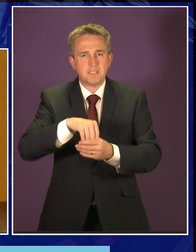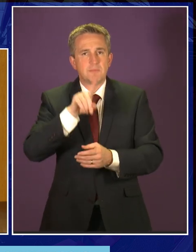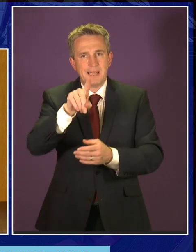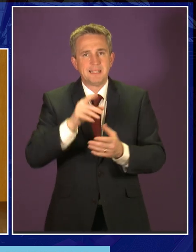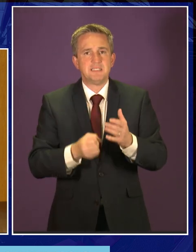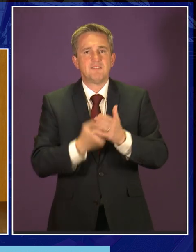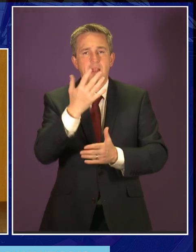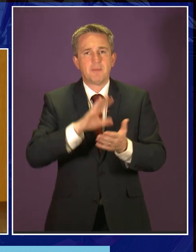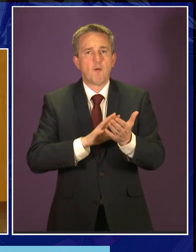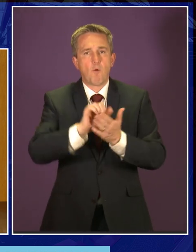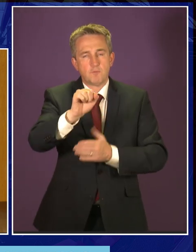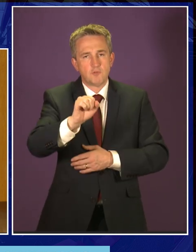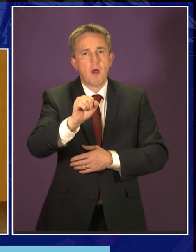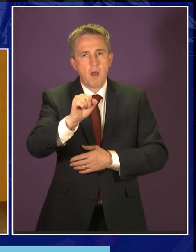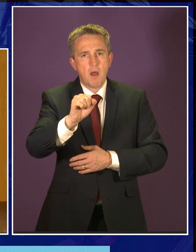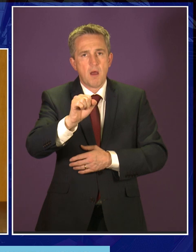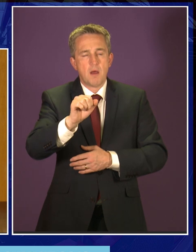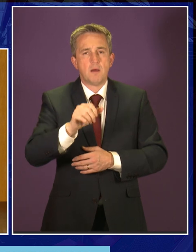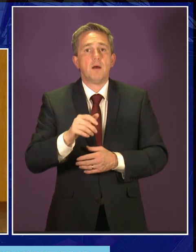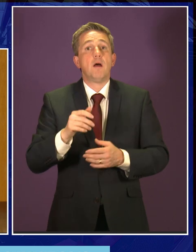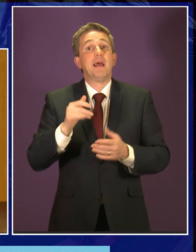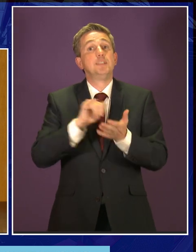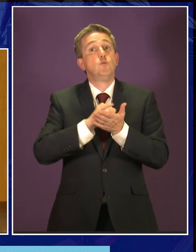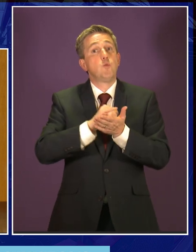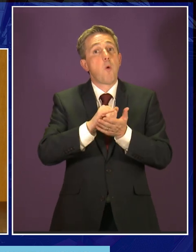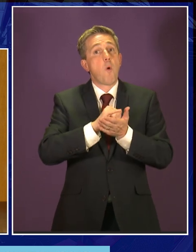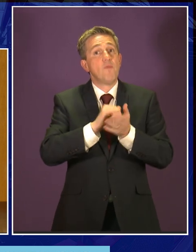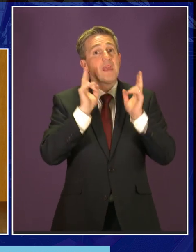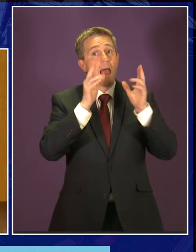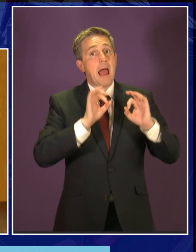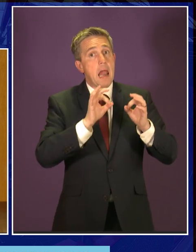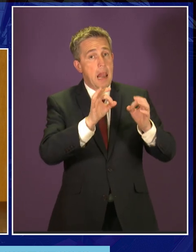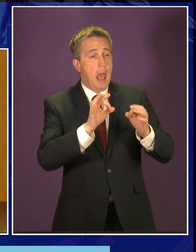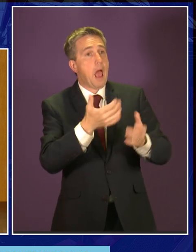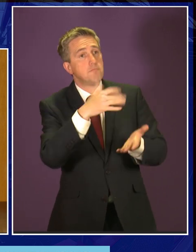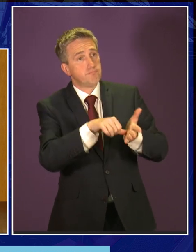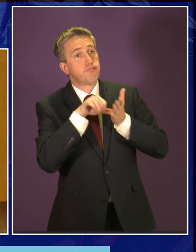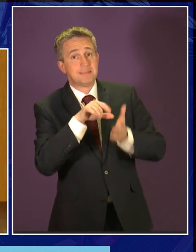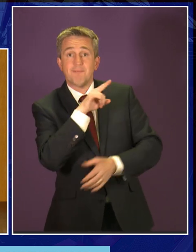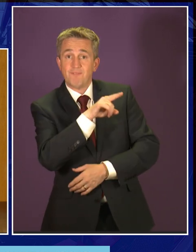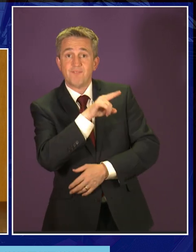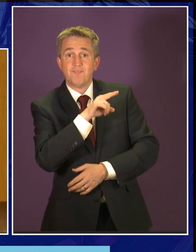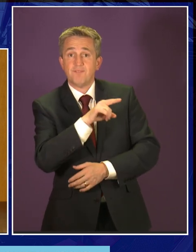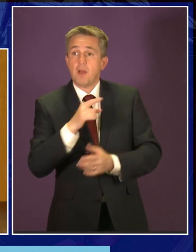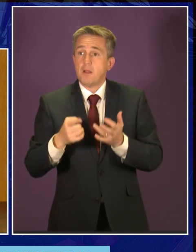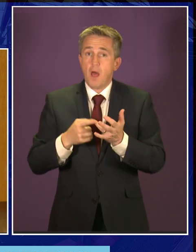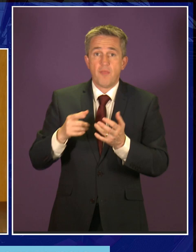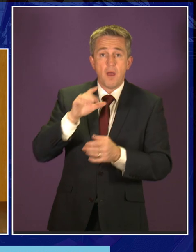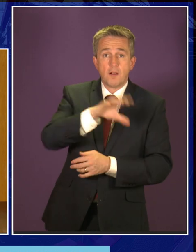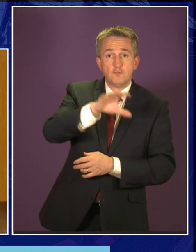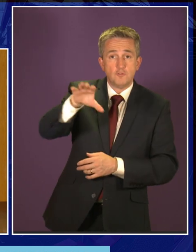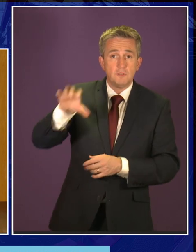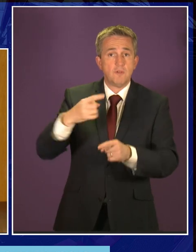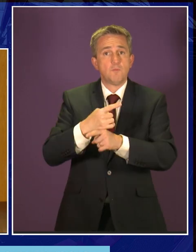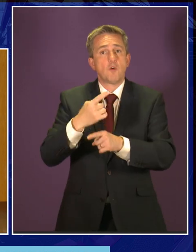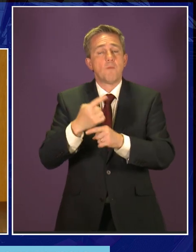We had some very hopeful examples from the High Line in New York to the approaches being adapted in various countries that ministers have talked about in